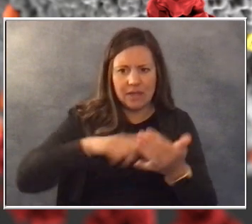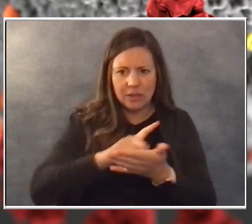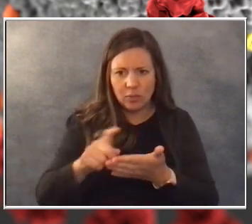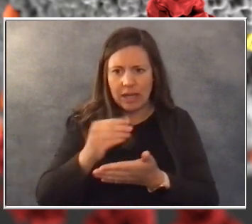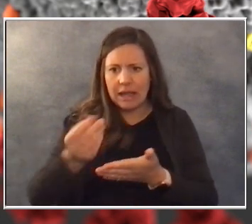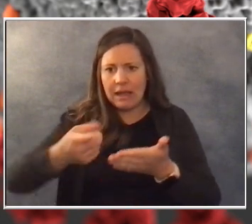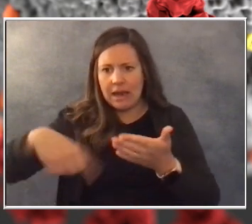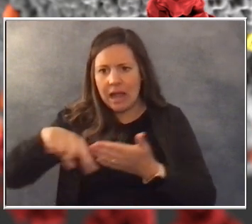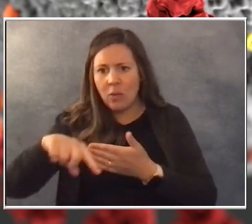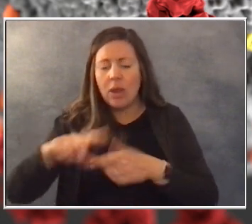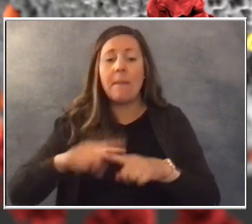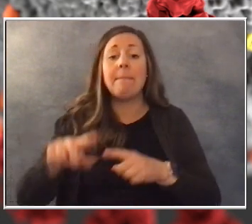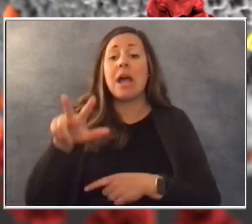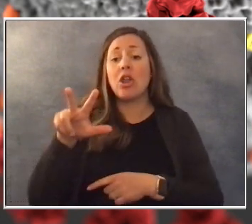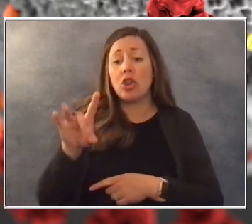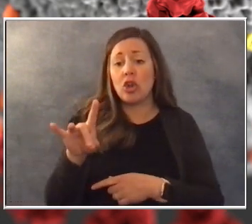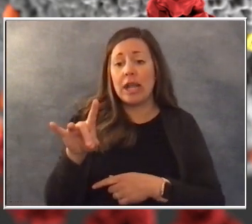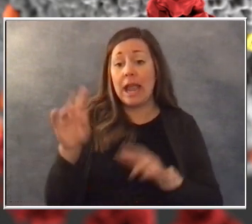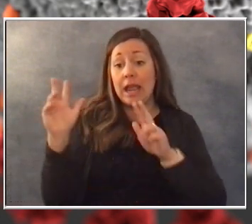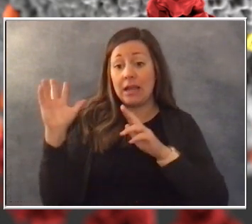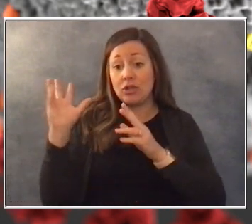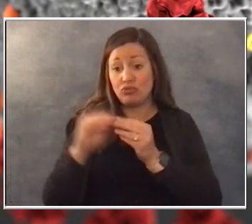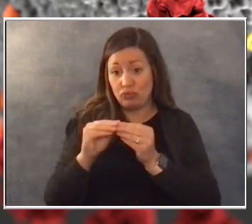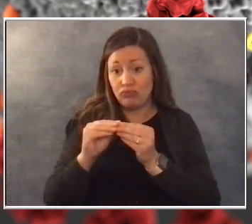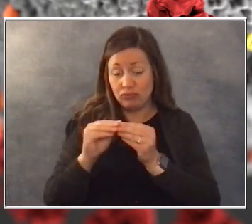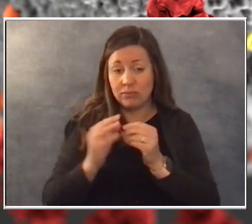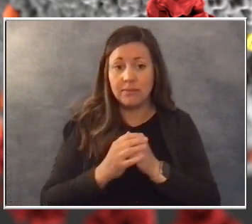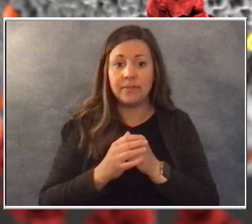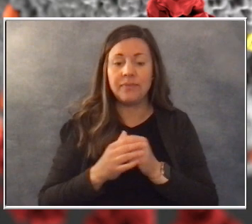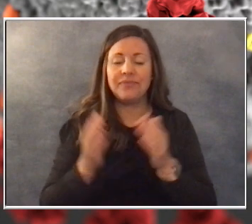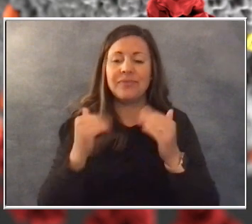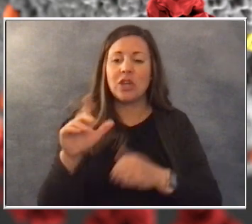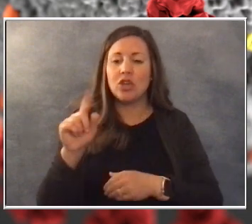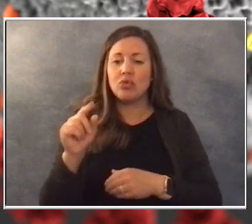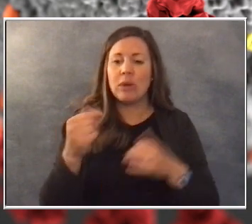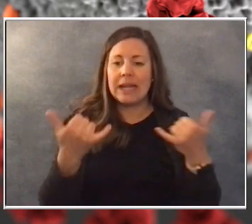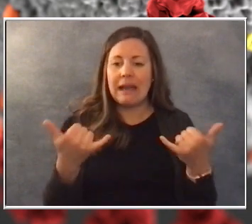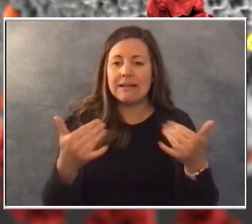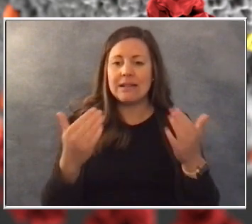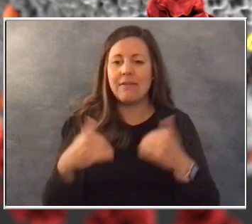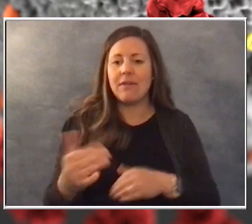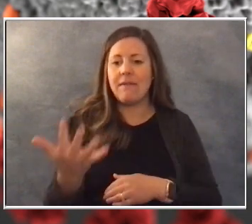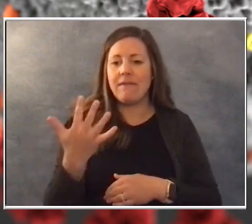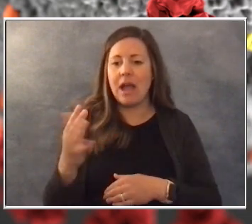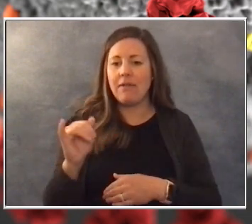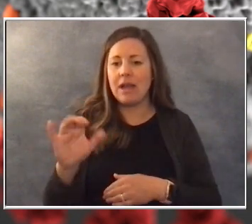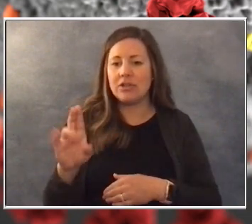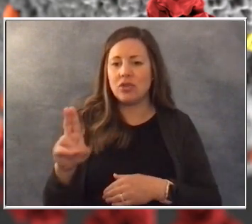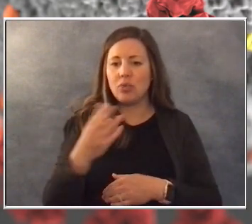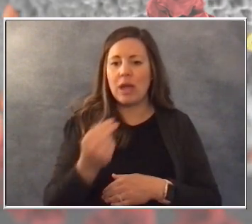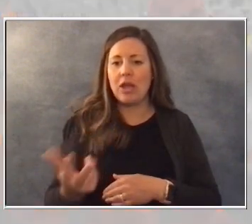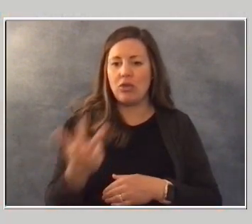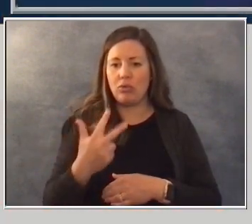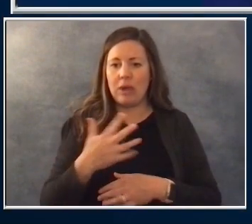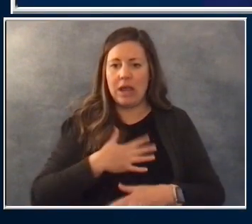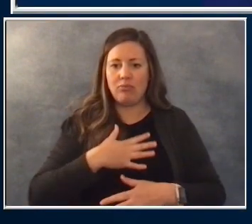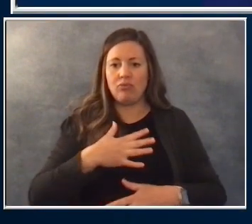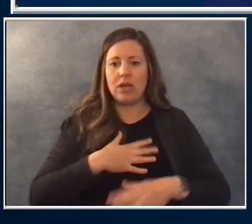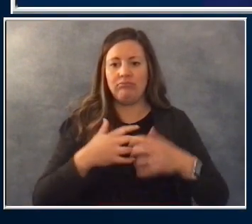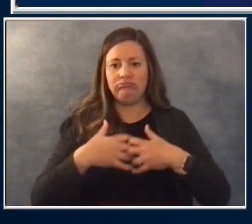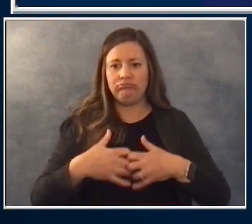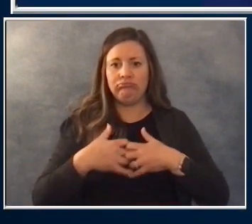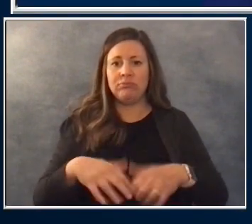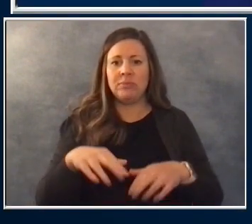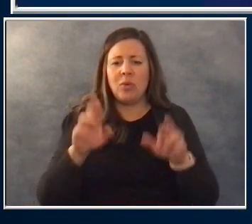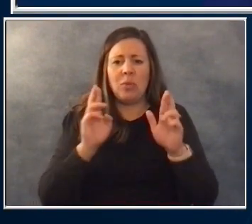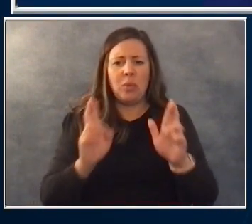38 total cases, 20 of those are active, 5 in the ICU and 3 on the ventilator as well. So hopefully we are starting to